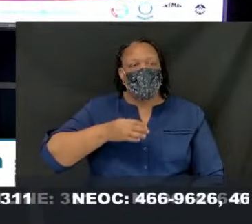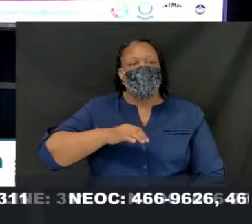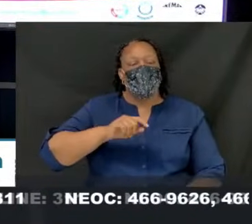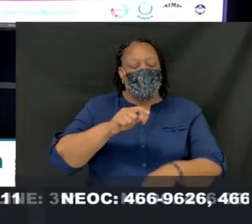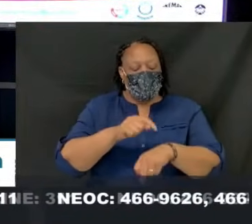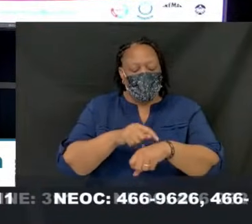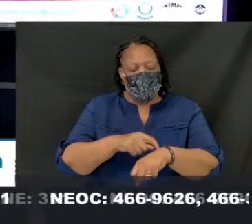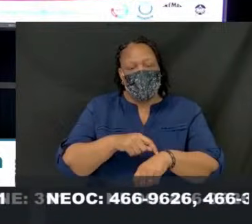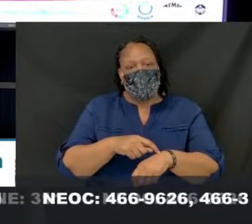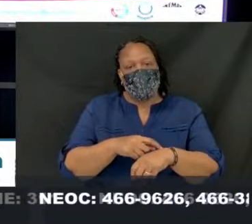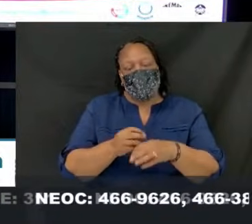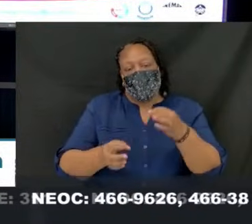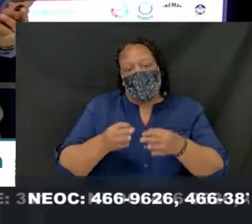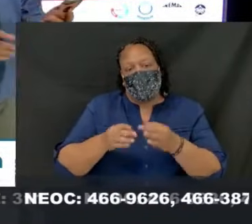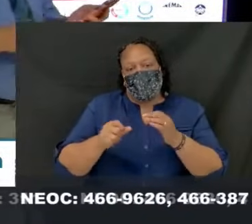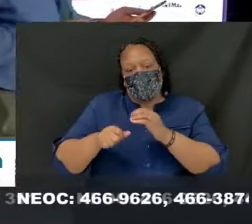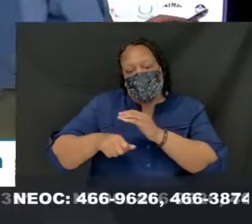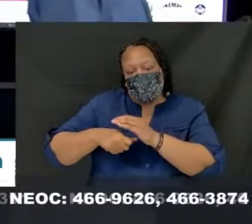season and beyond.